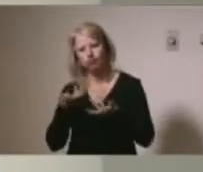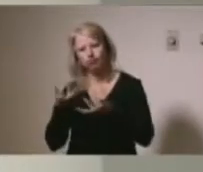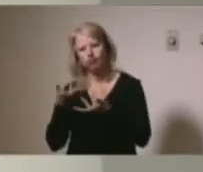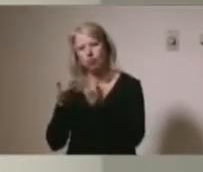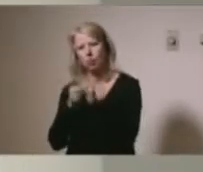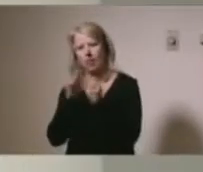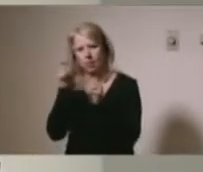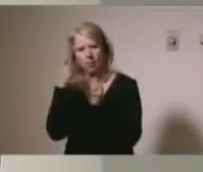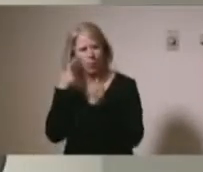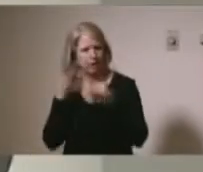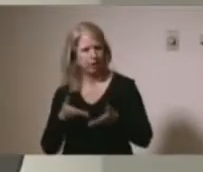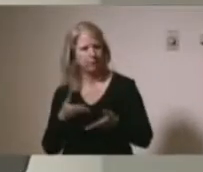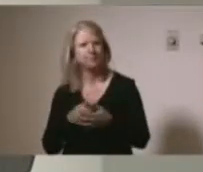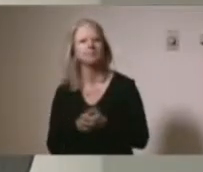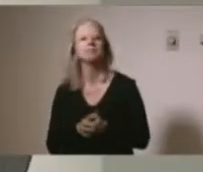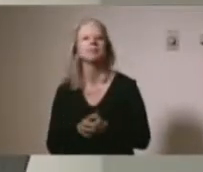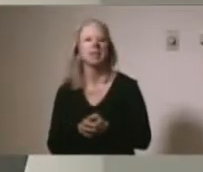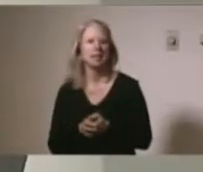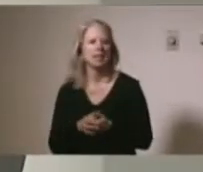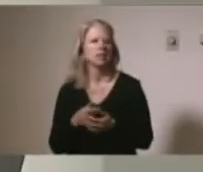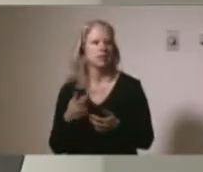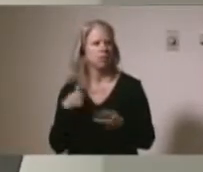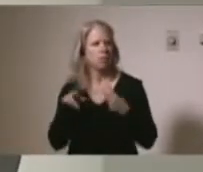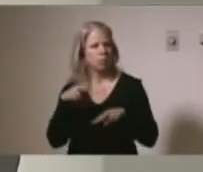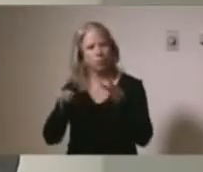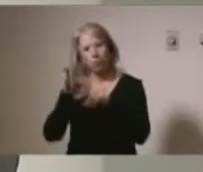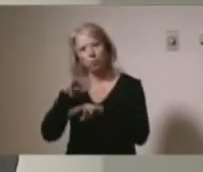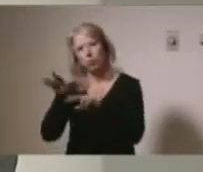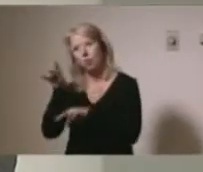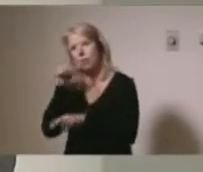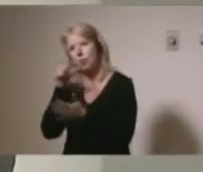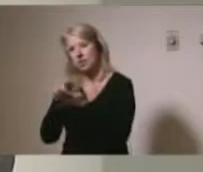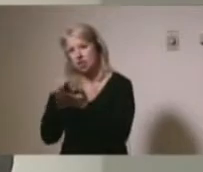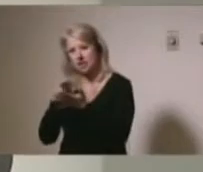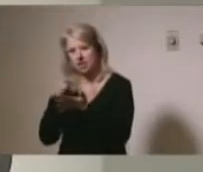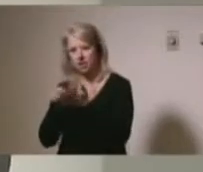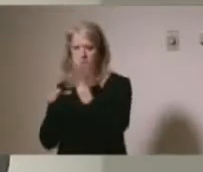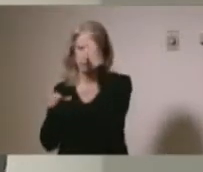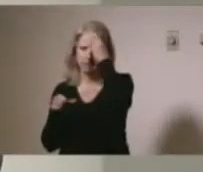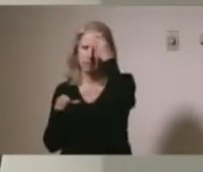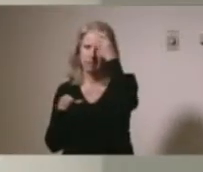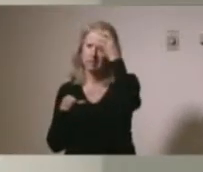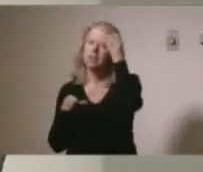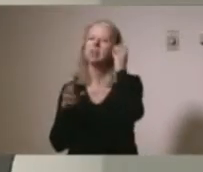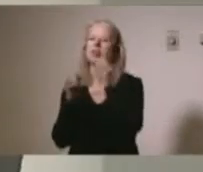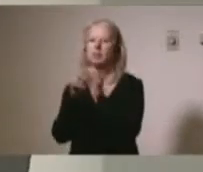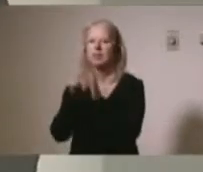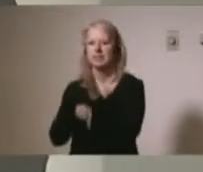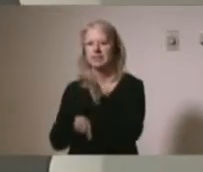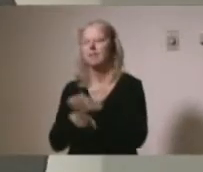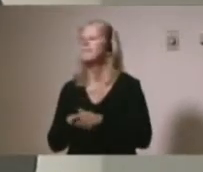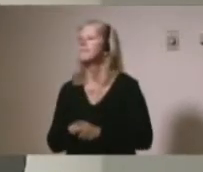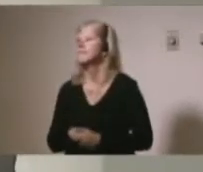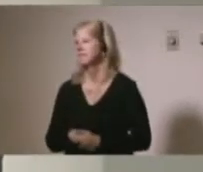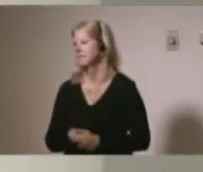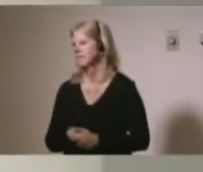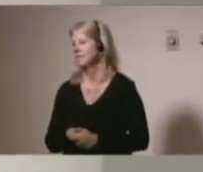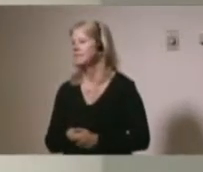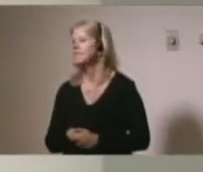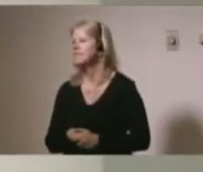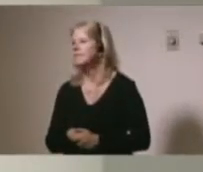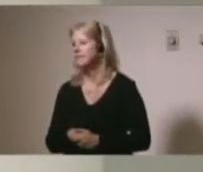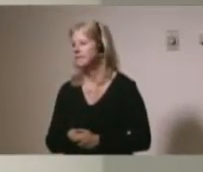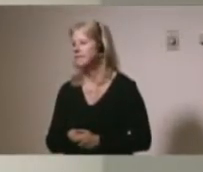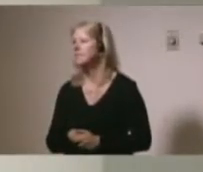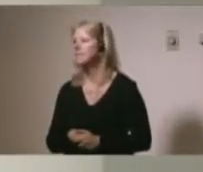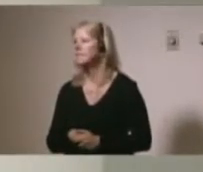the employer. So let's look at the postal sector in more detail. So there's the old teller, the old